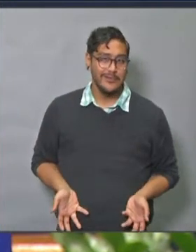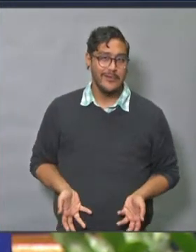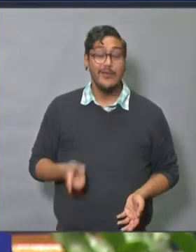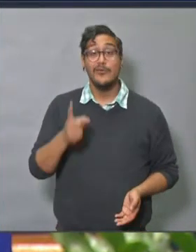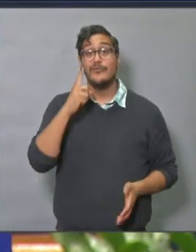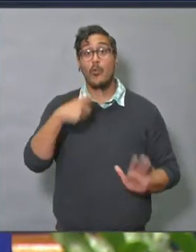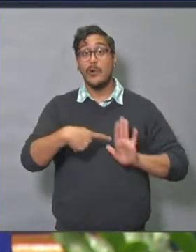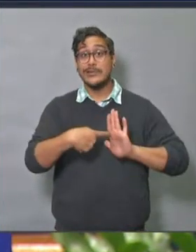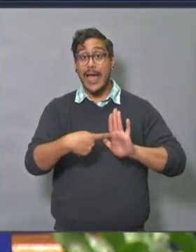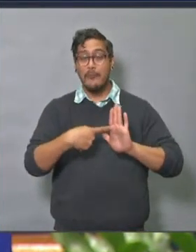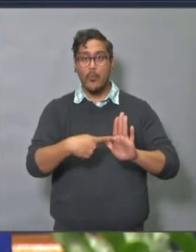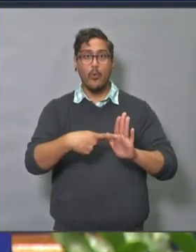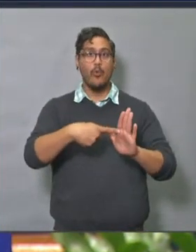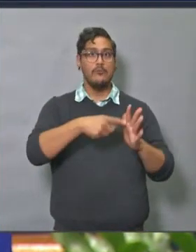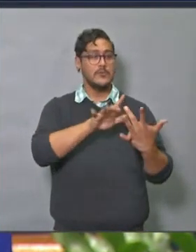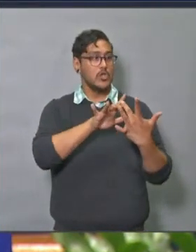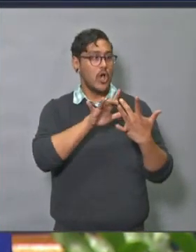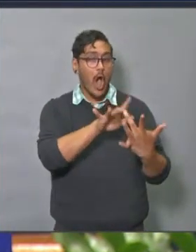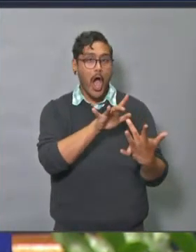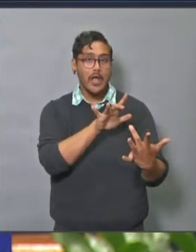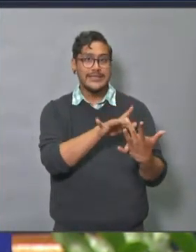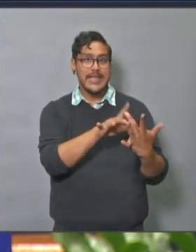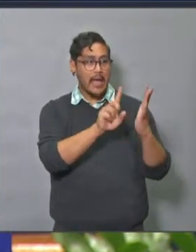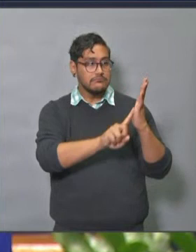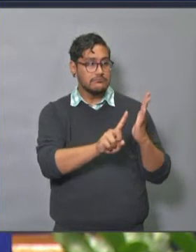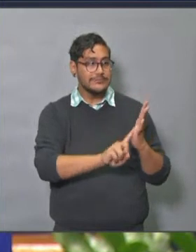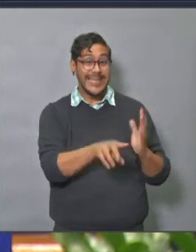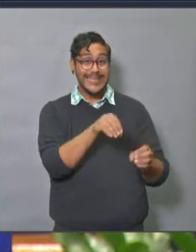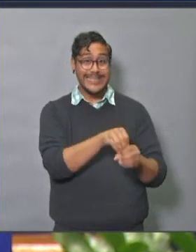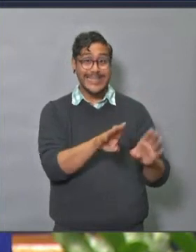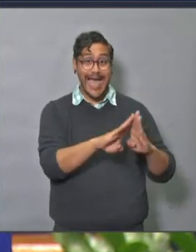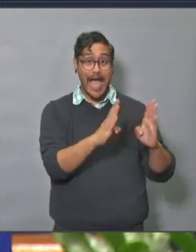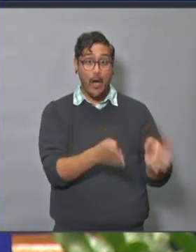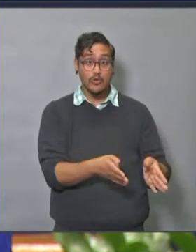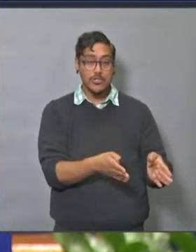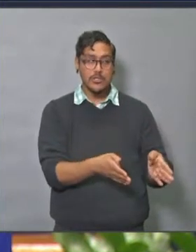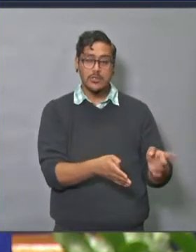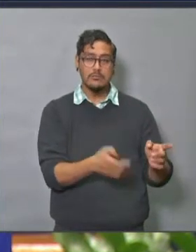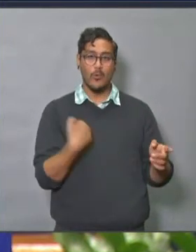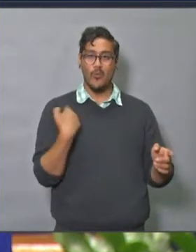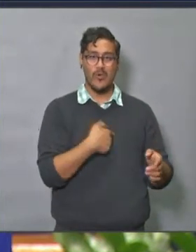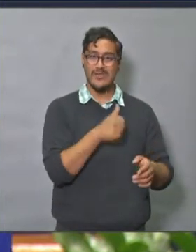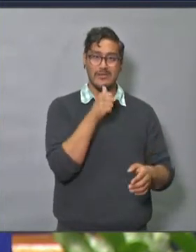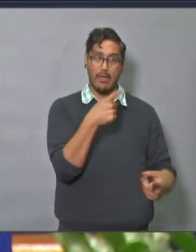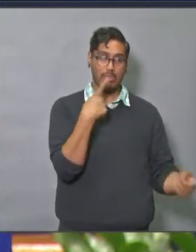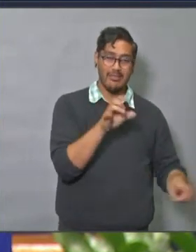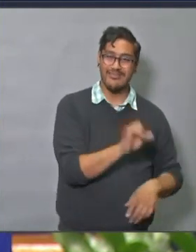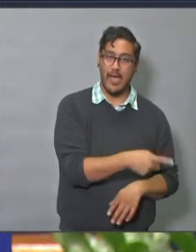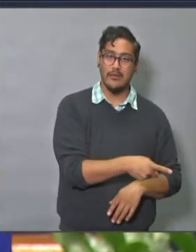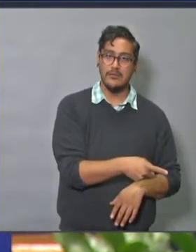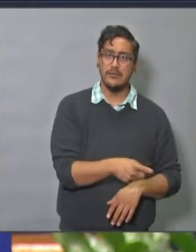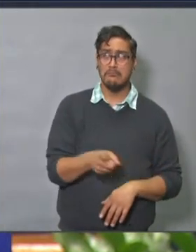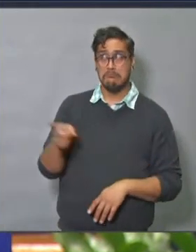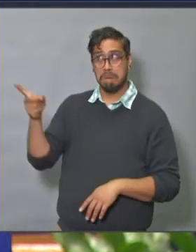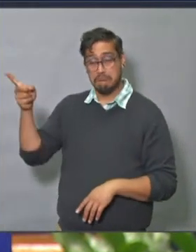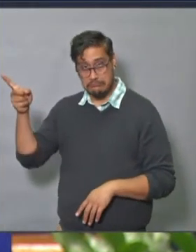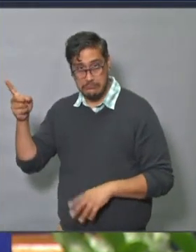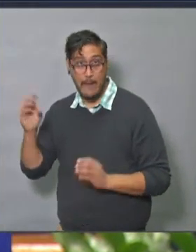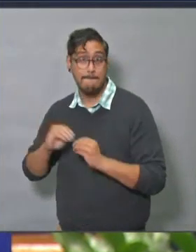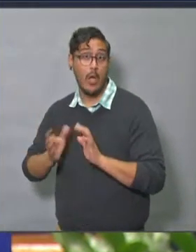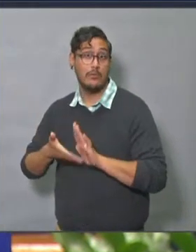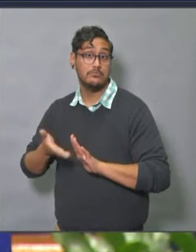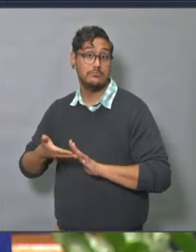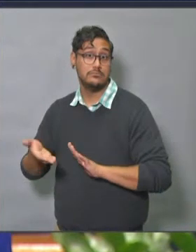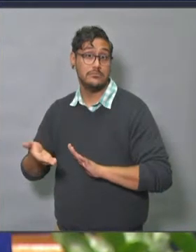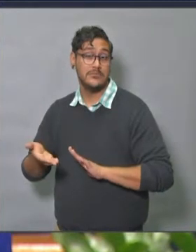technology that really is able to track people's movements, does a much quicker job of identifying people who have been in contact with others who are